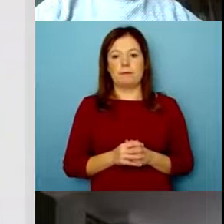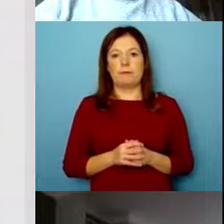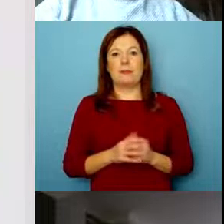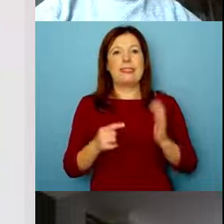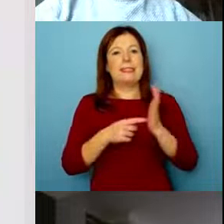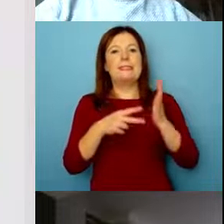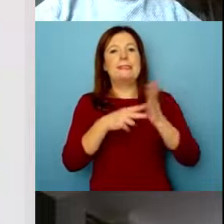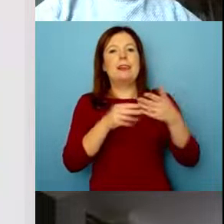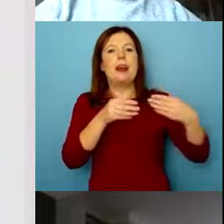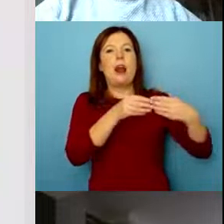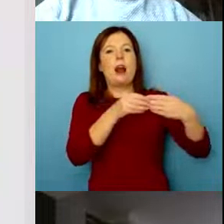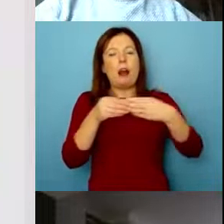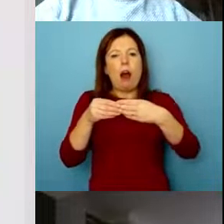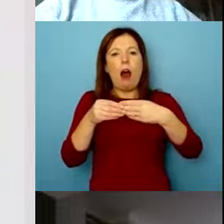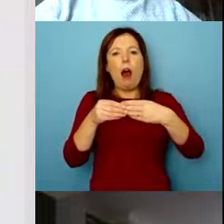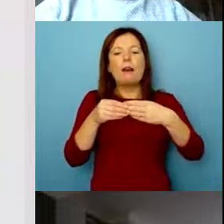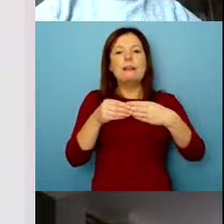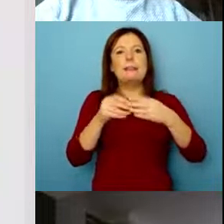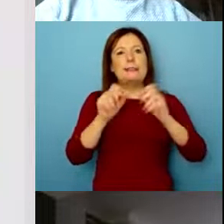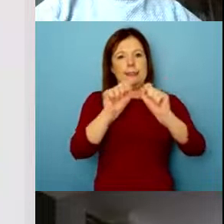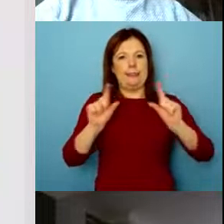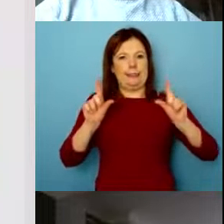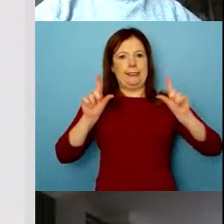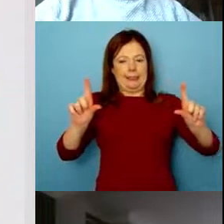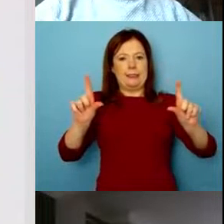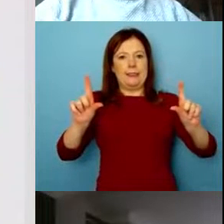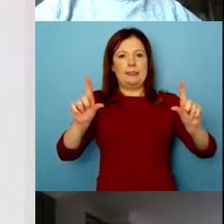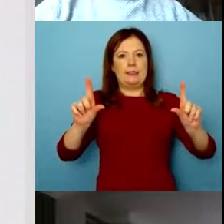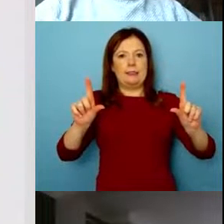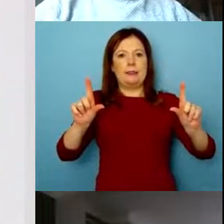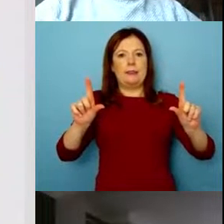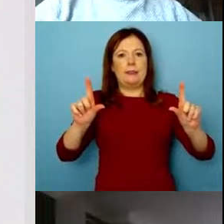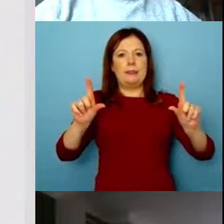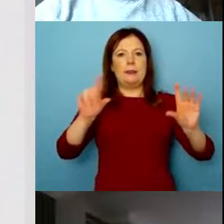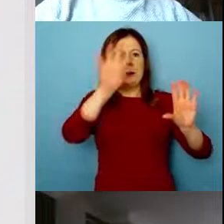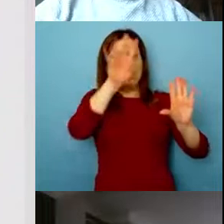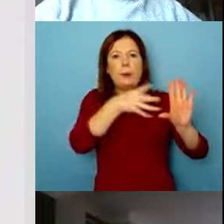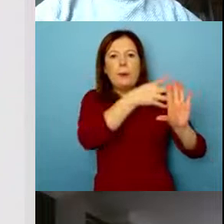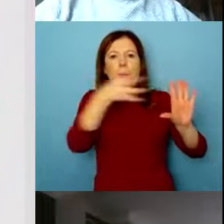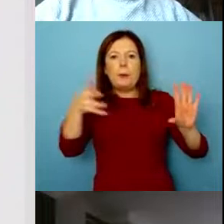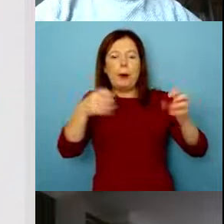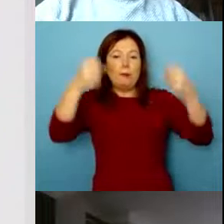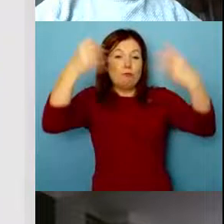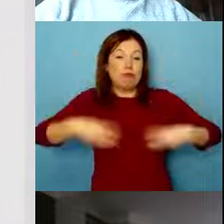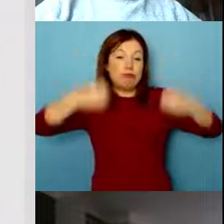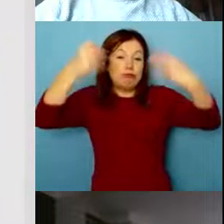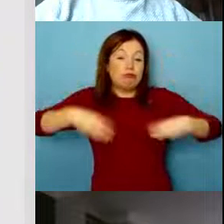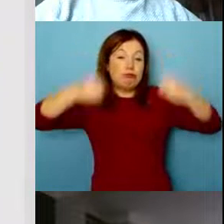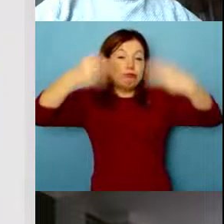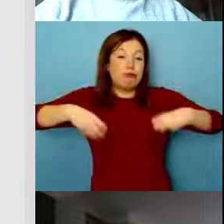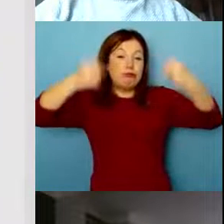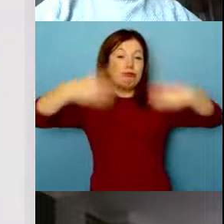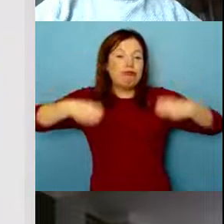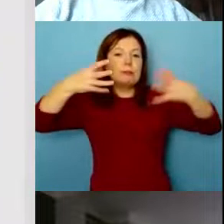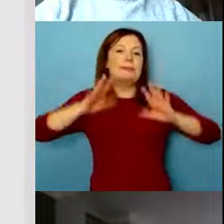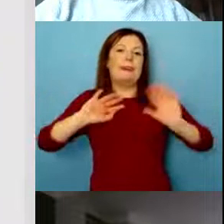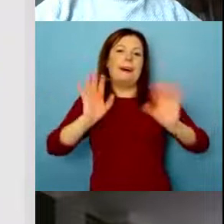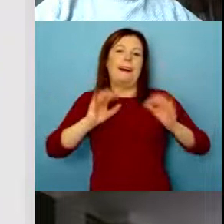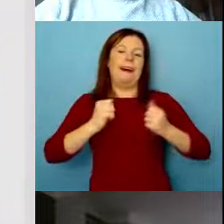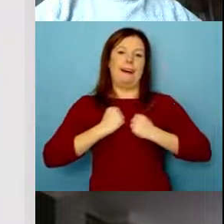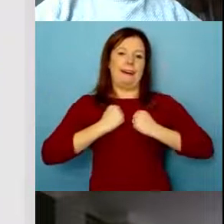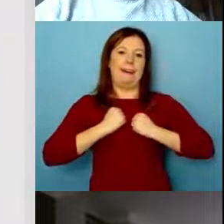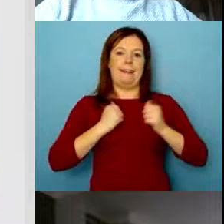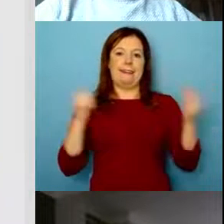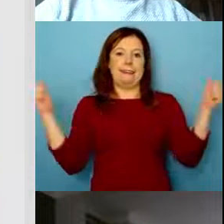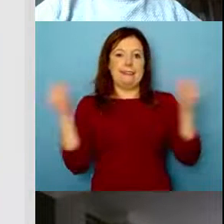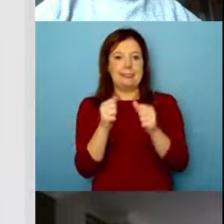TV guide, EPG, that often is laid out as a grid with many, many programs shown on it, what we've done is we've simplified that